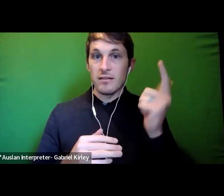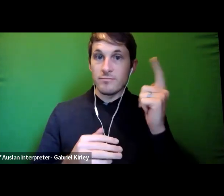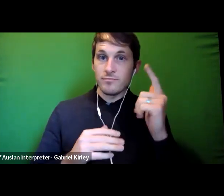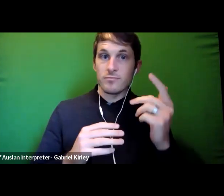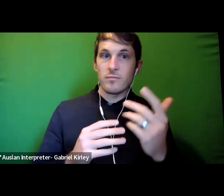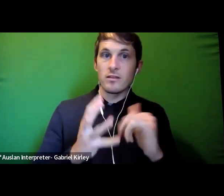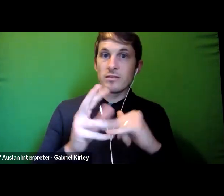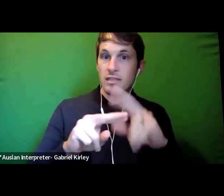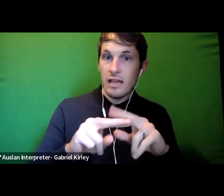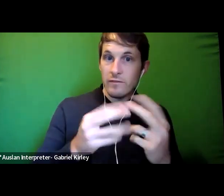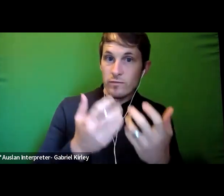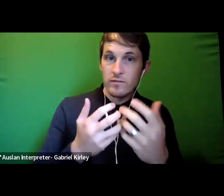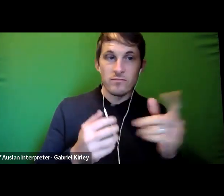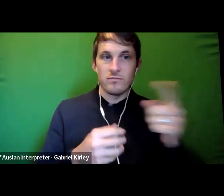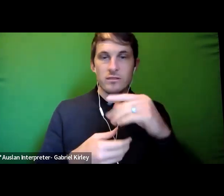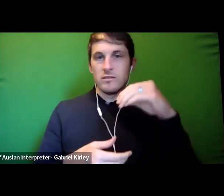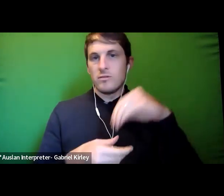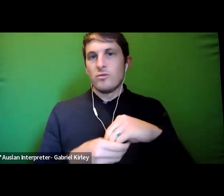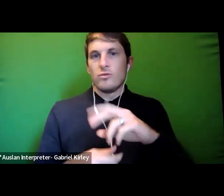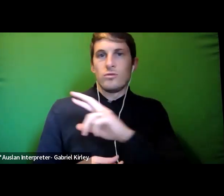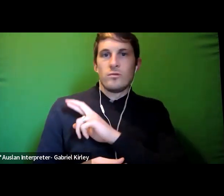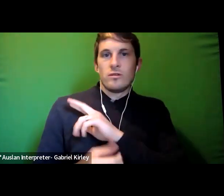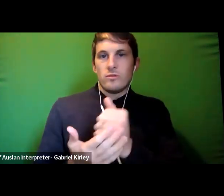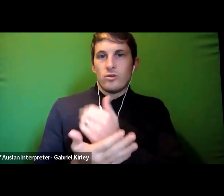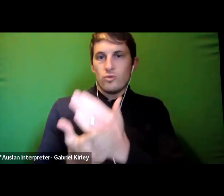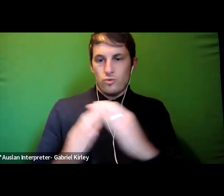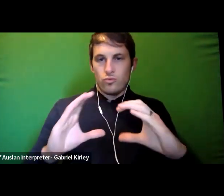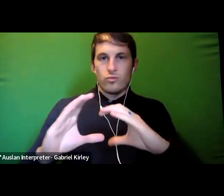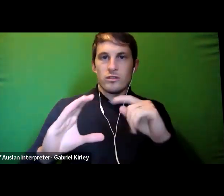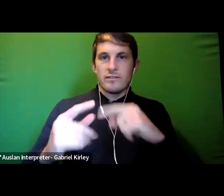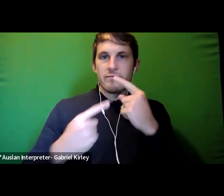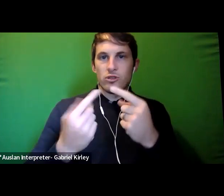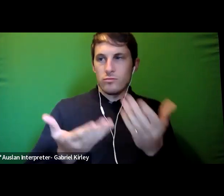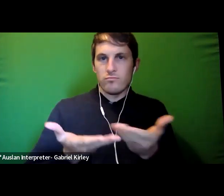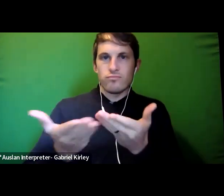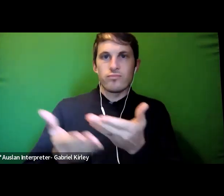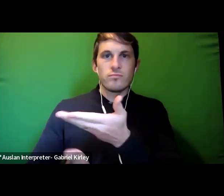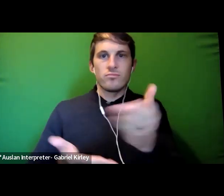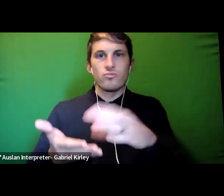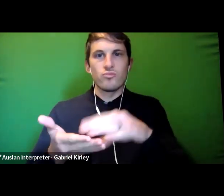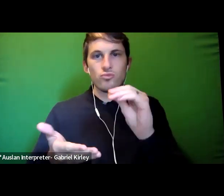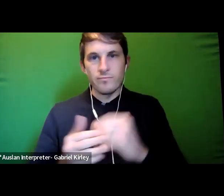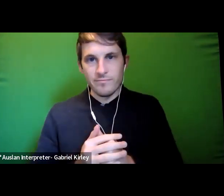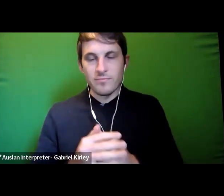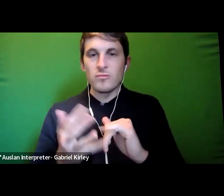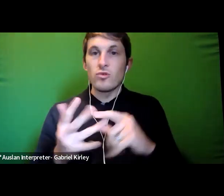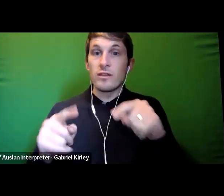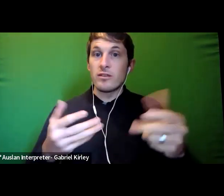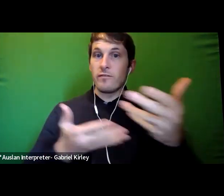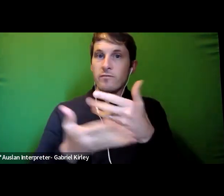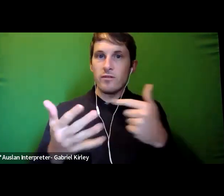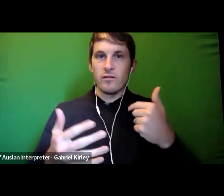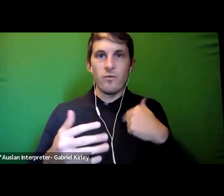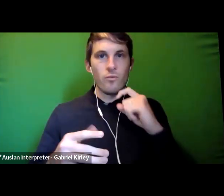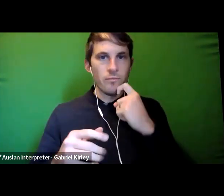it's our absolute core responsibility to make sure that that's what we provide our students and staff. So I think this conversation is going to be fantastic.